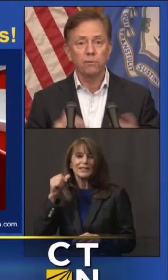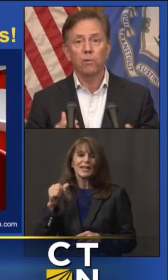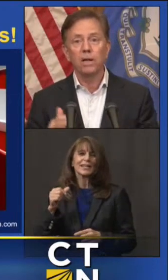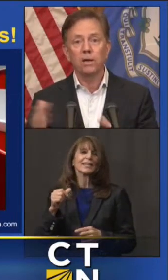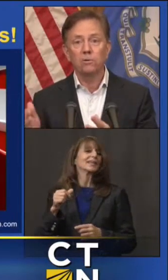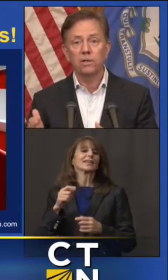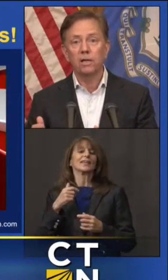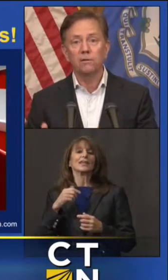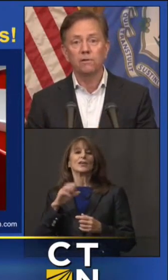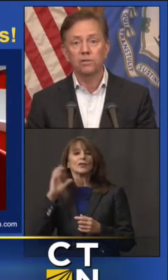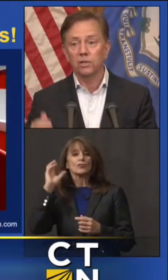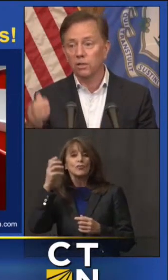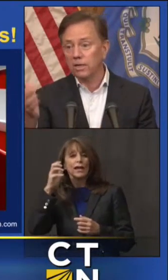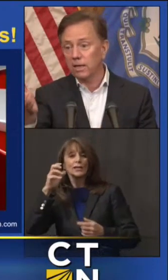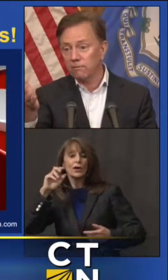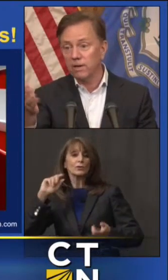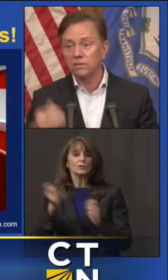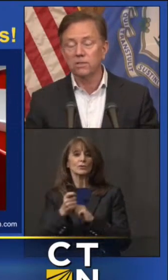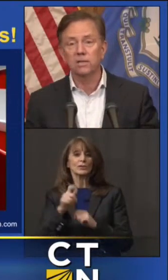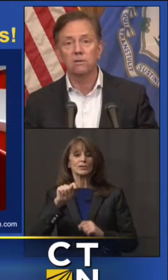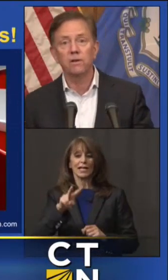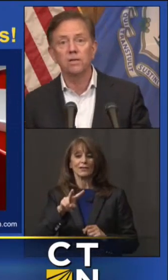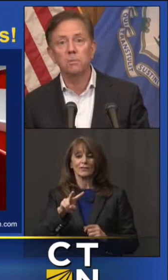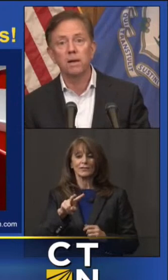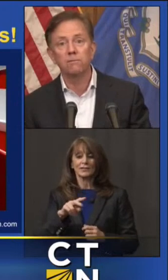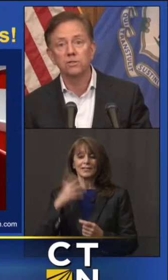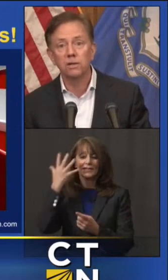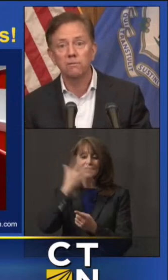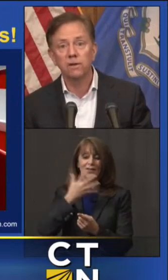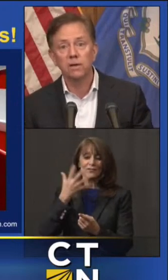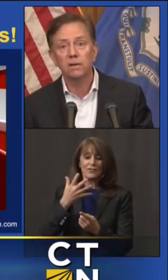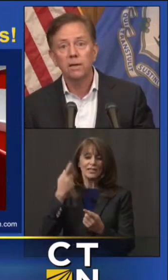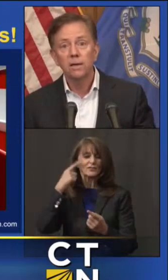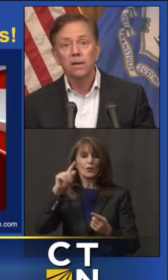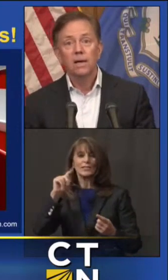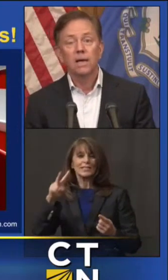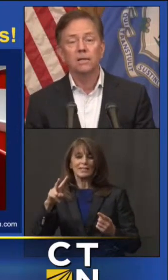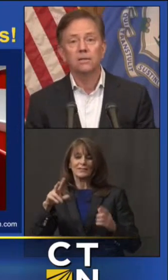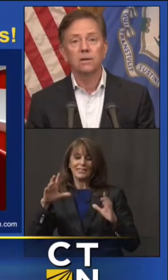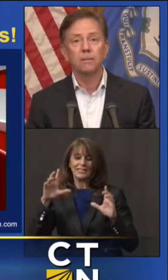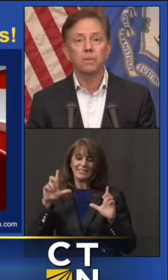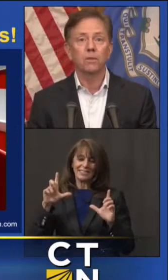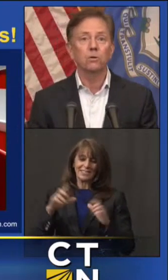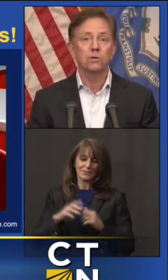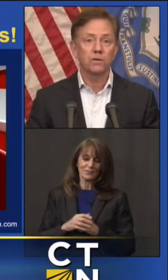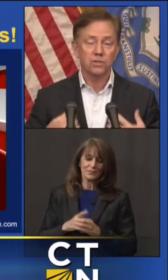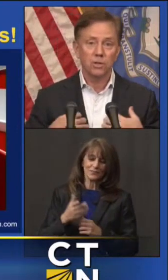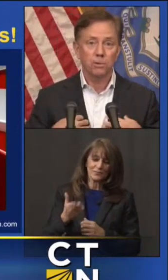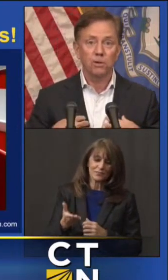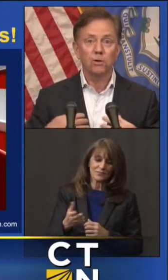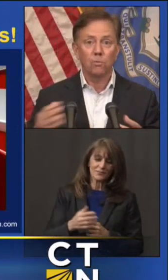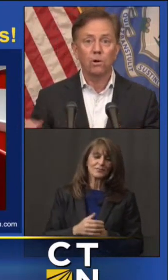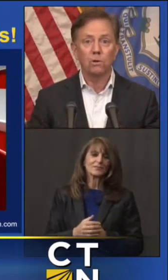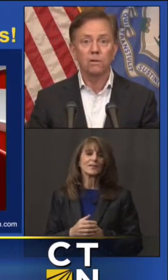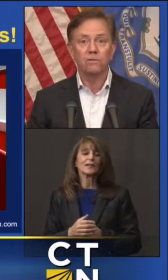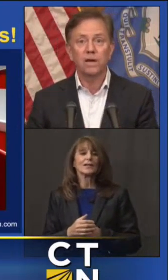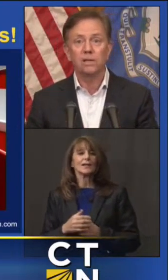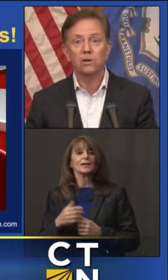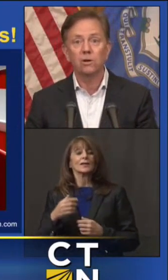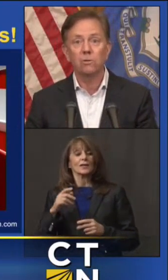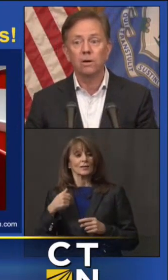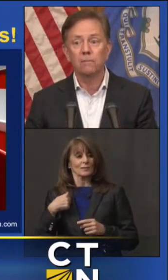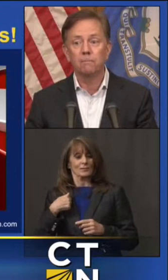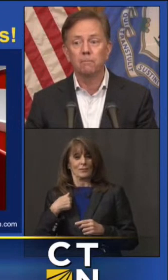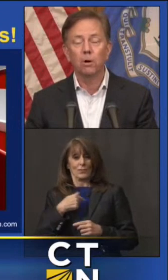moved from radio to television. Look at that face. That's the face made for TV. And those of us in the political world have gotten